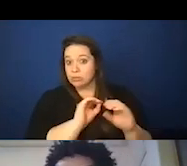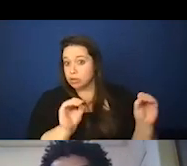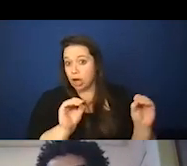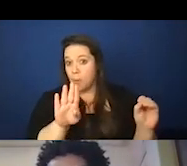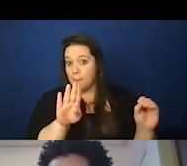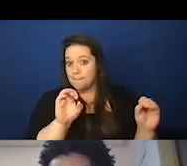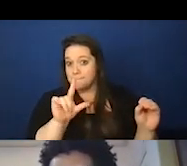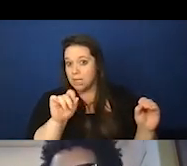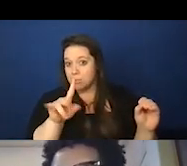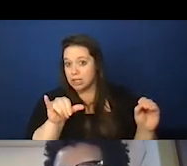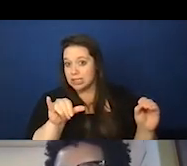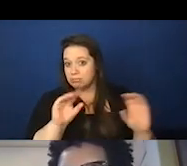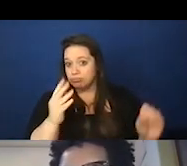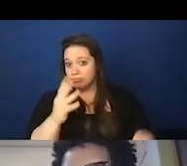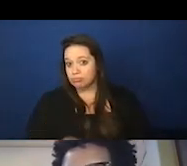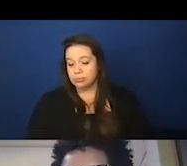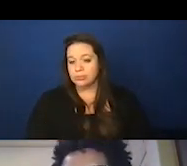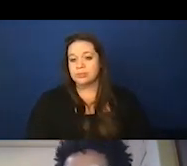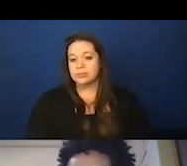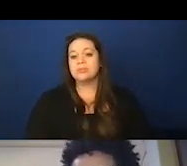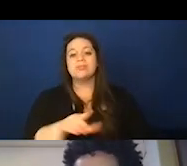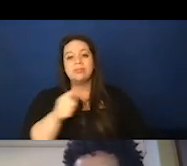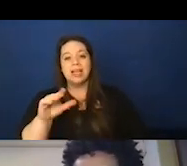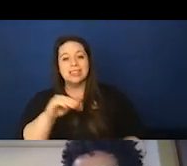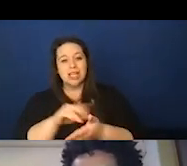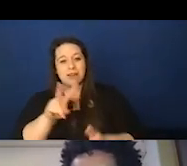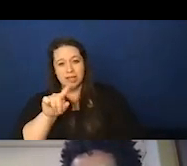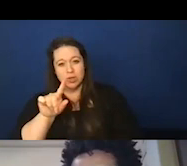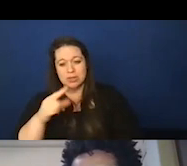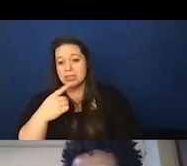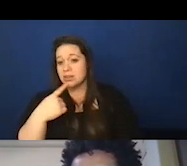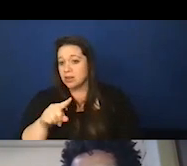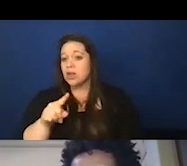I also want people to know that we've given